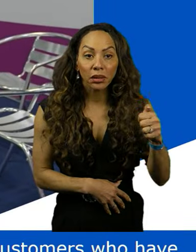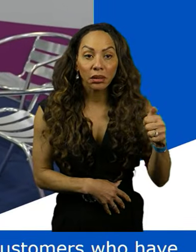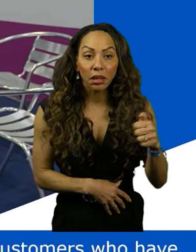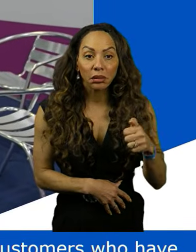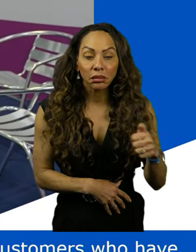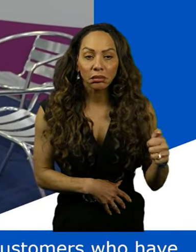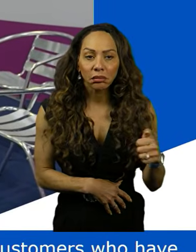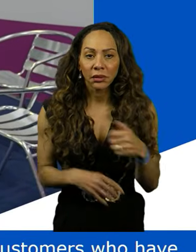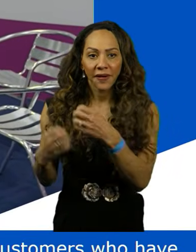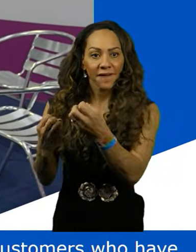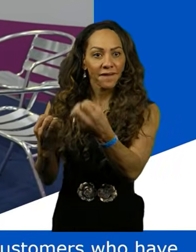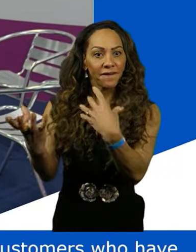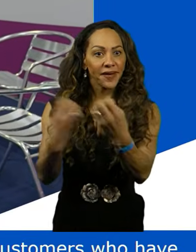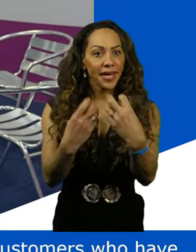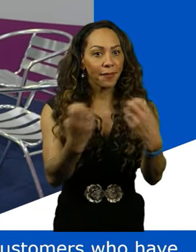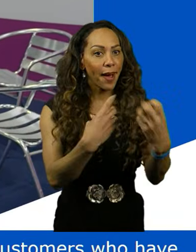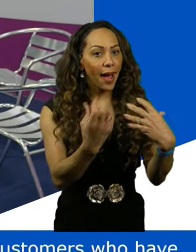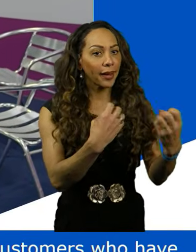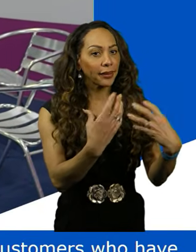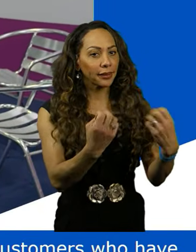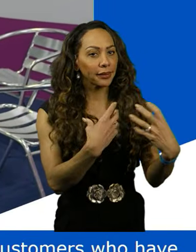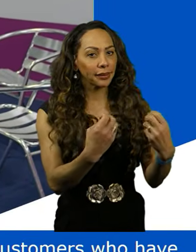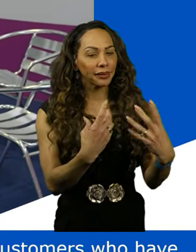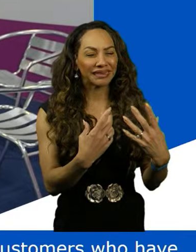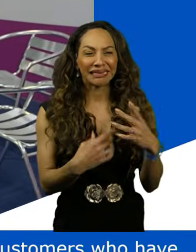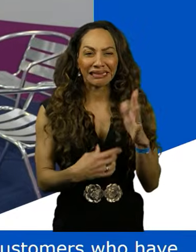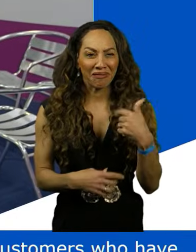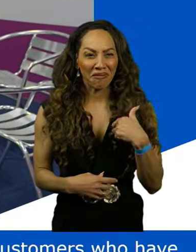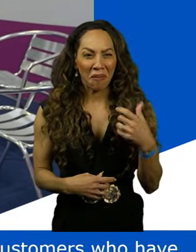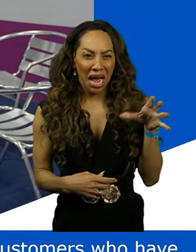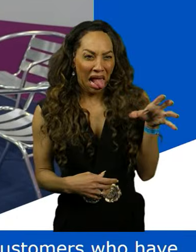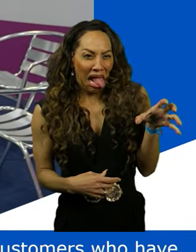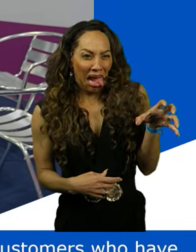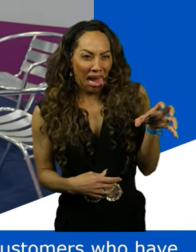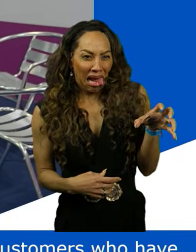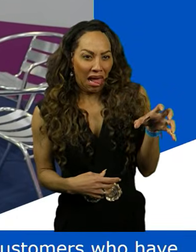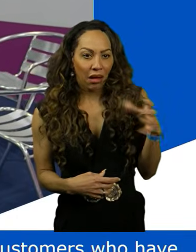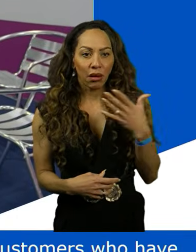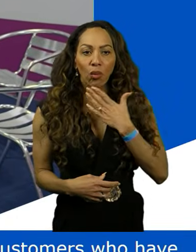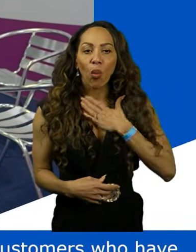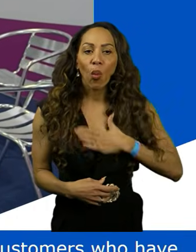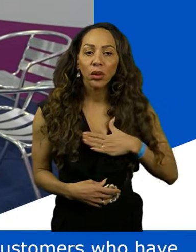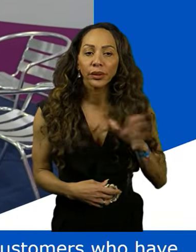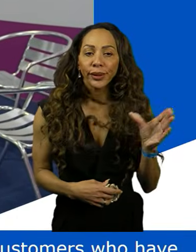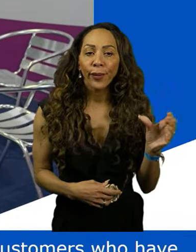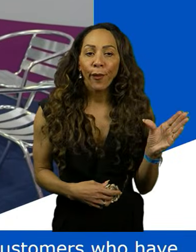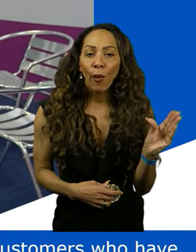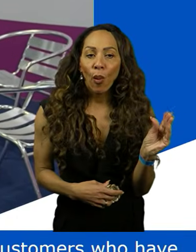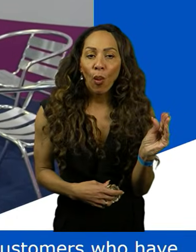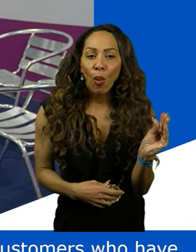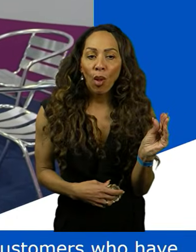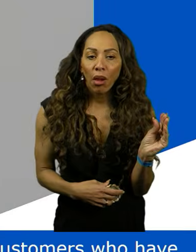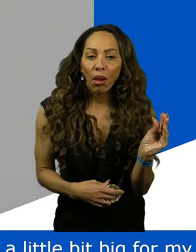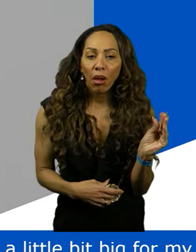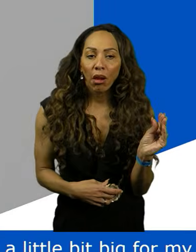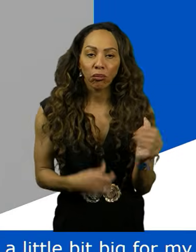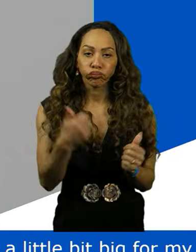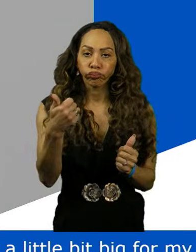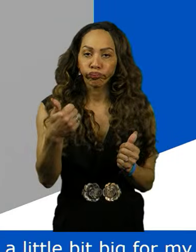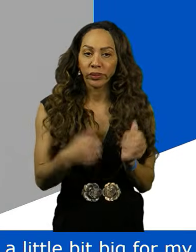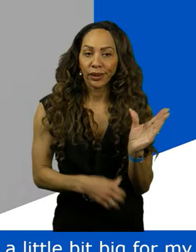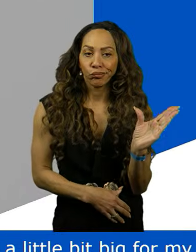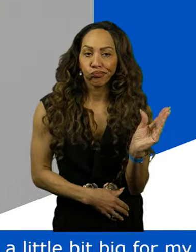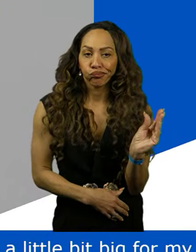the feedback is a little bit big for my hand. Do you have a smaller one? So we made also a